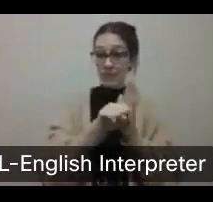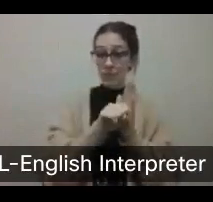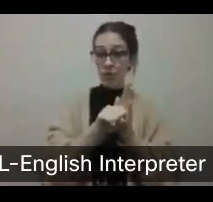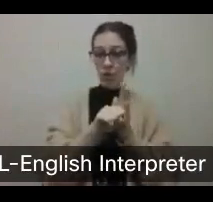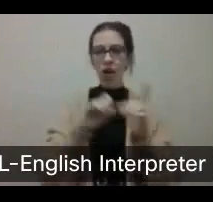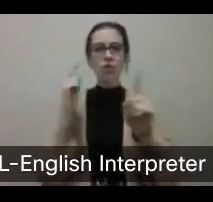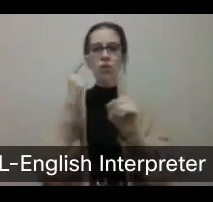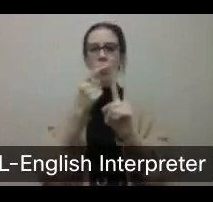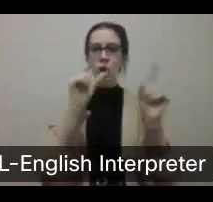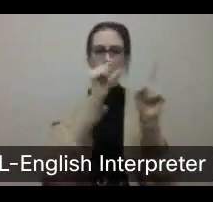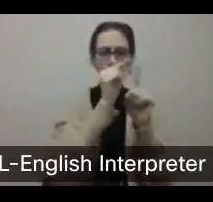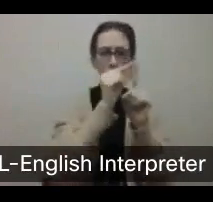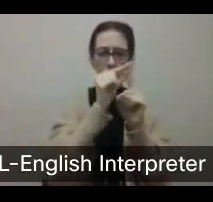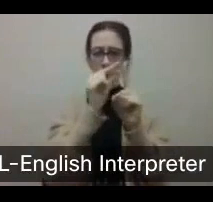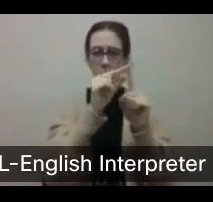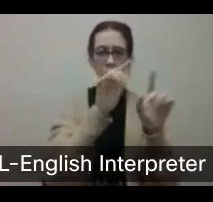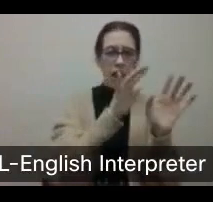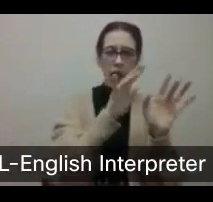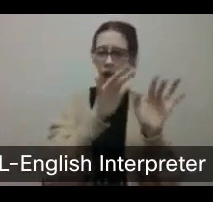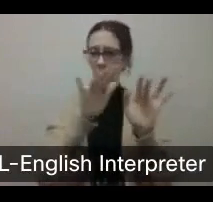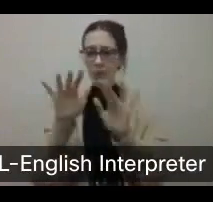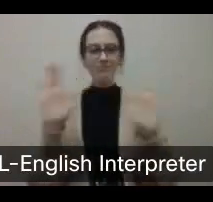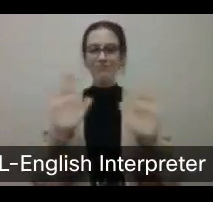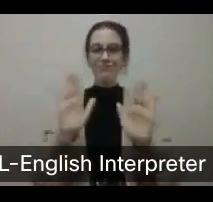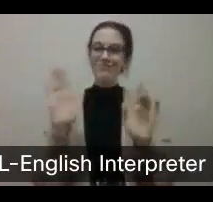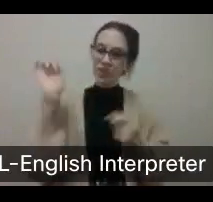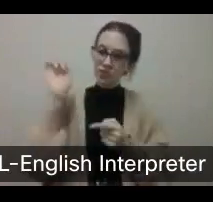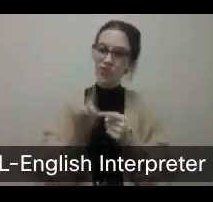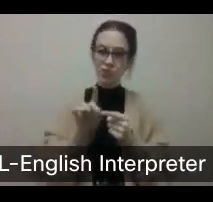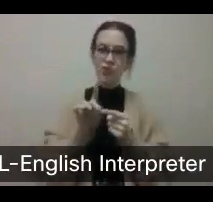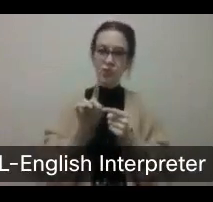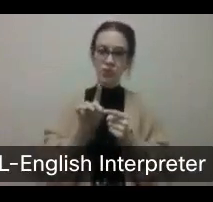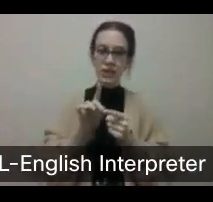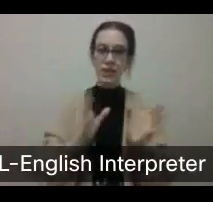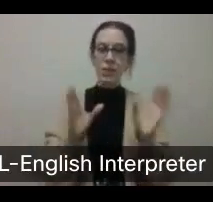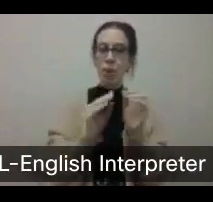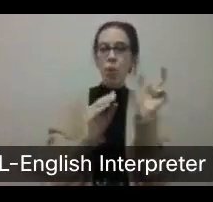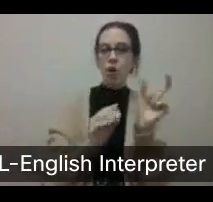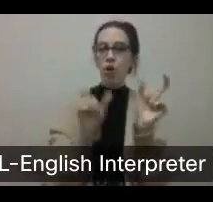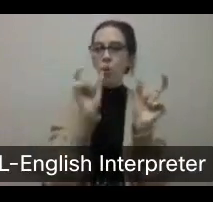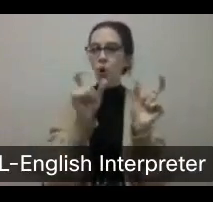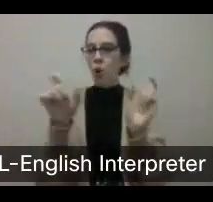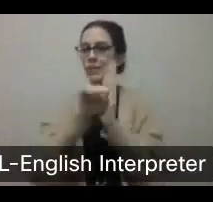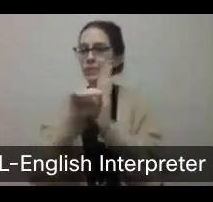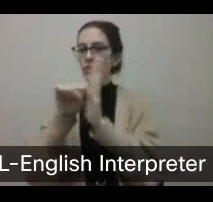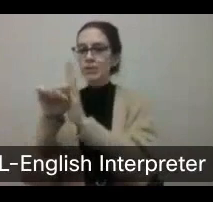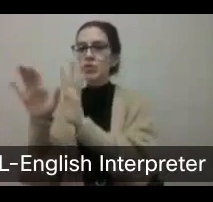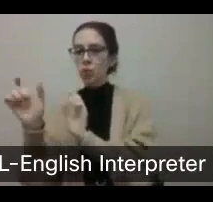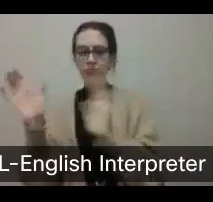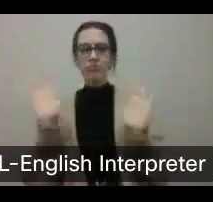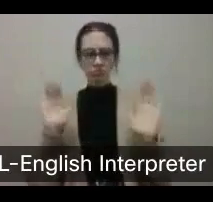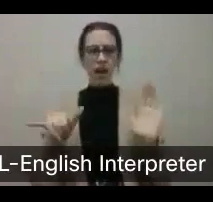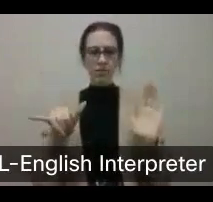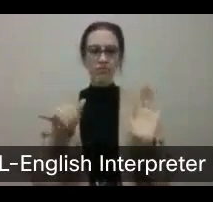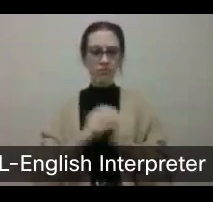to communicate the ideas that are being expressed in the original text that you are going to want to paraphrase. As you're writing down your